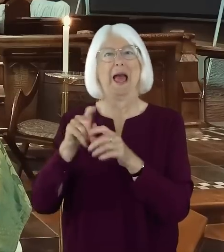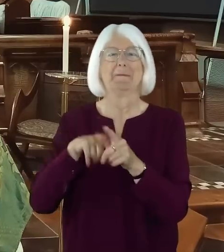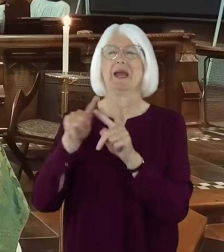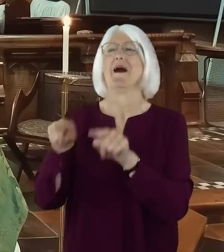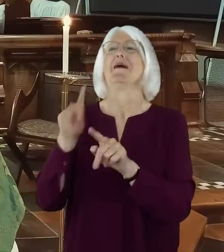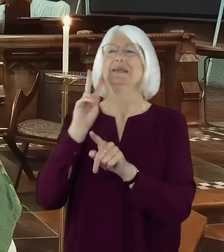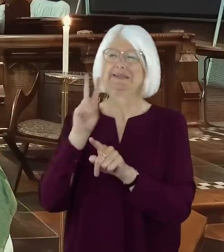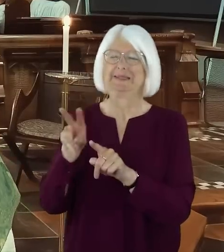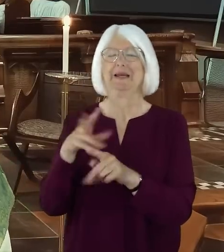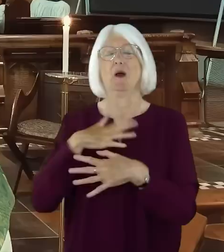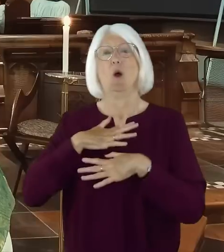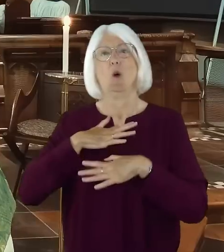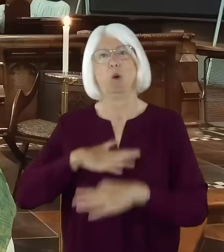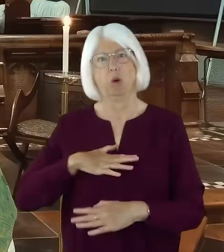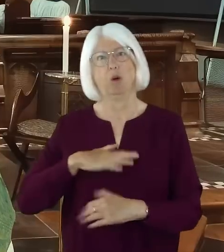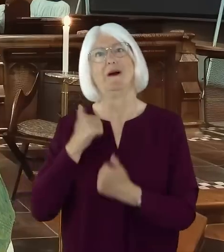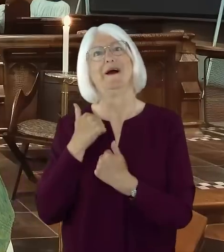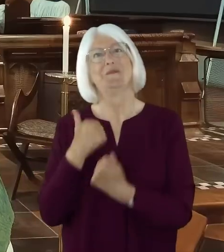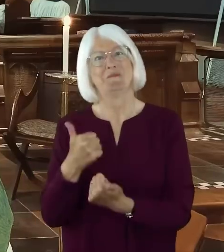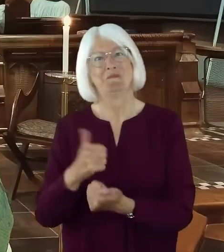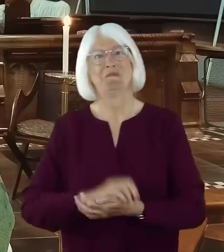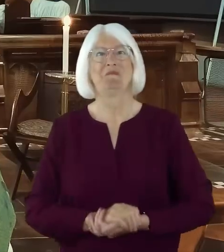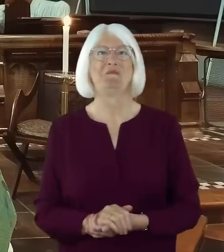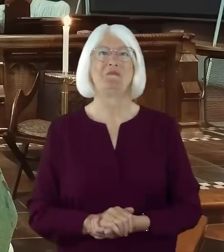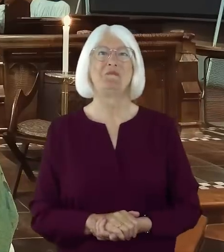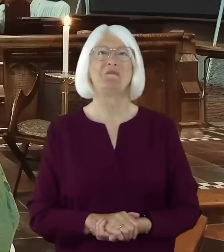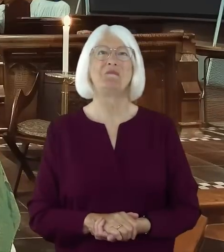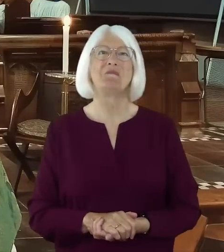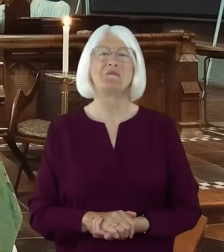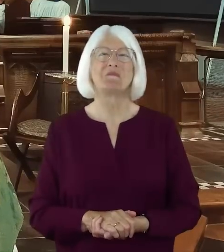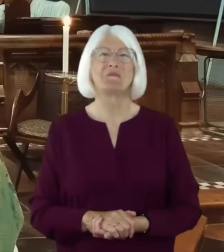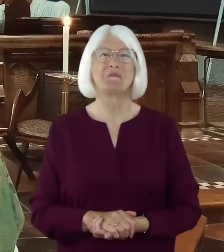sense of relief and joy that you finally got there once again.